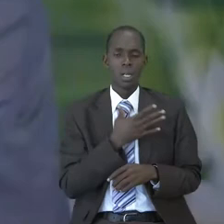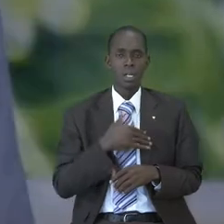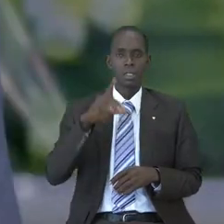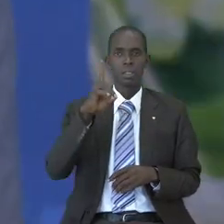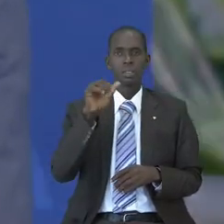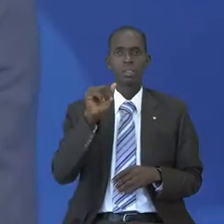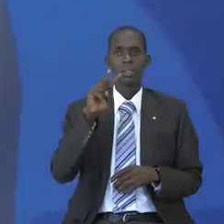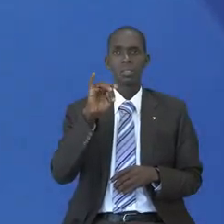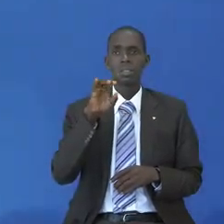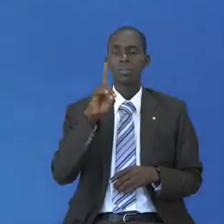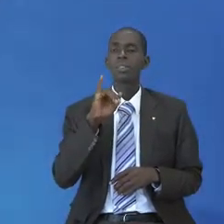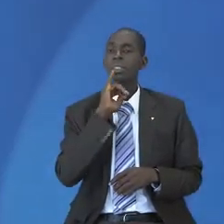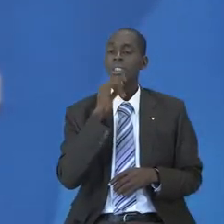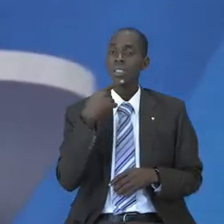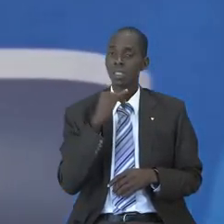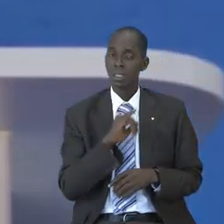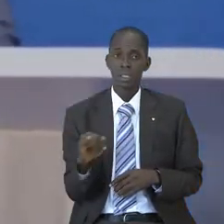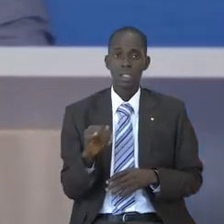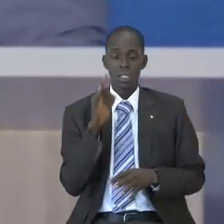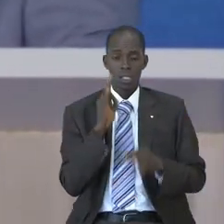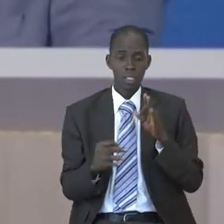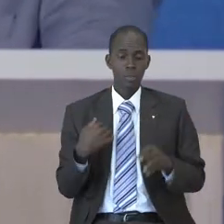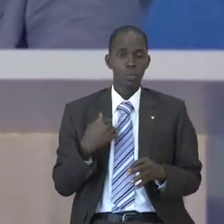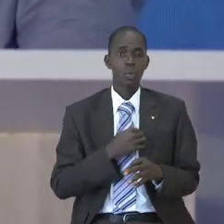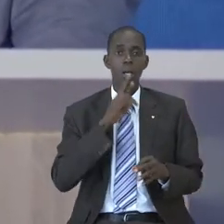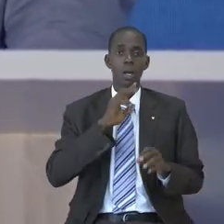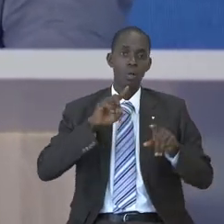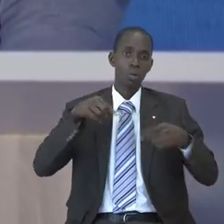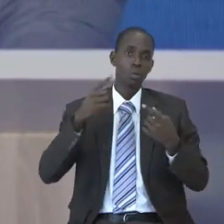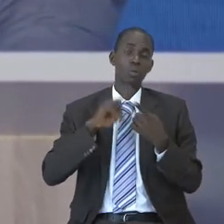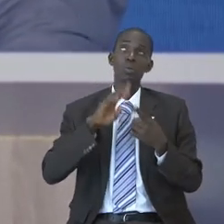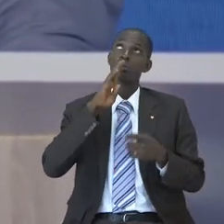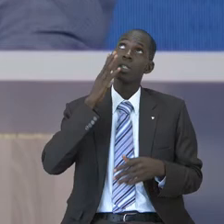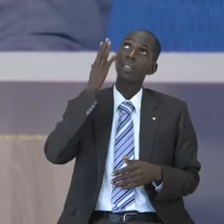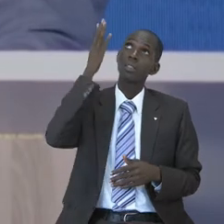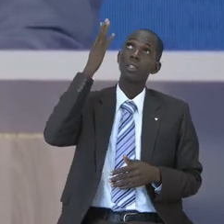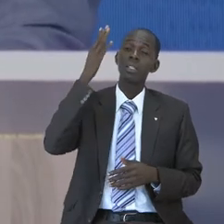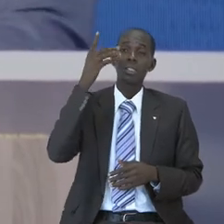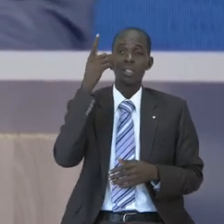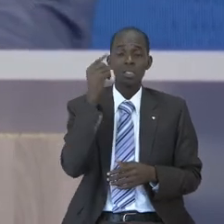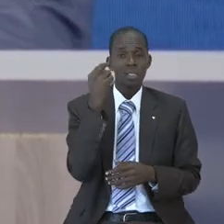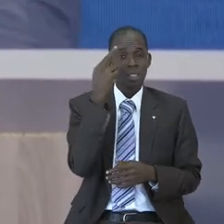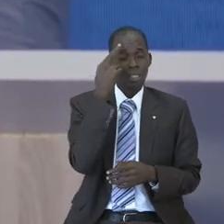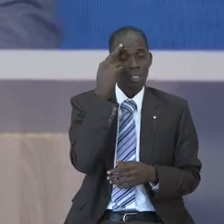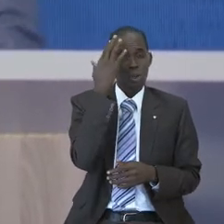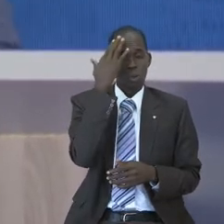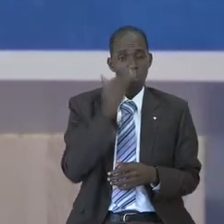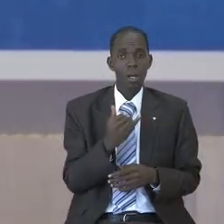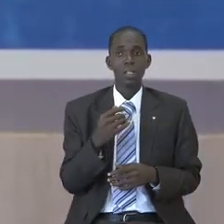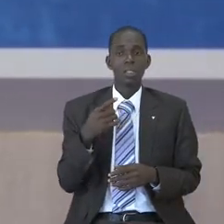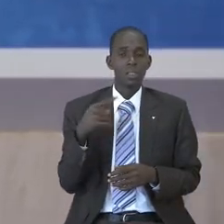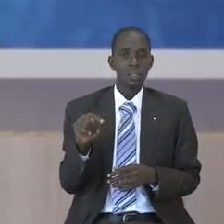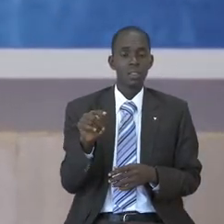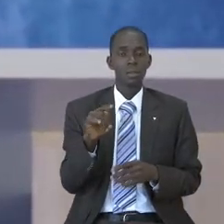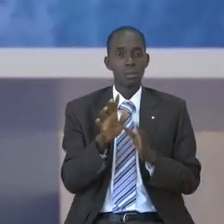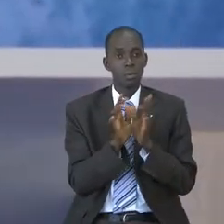saying, if we're going to get over there, the reason why they say the